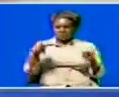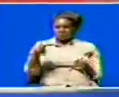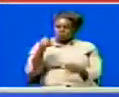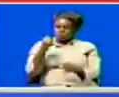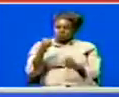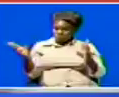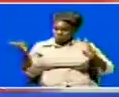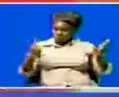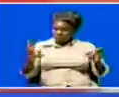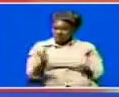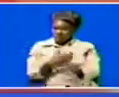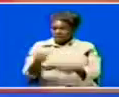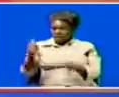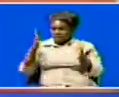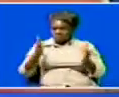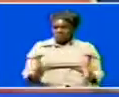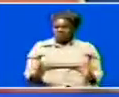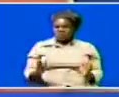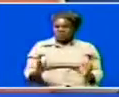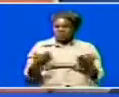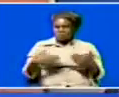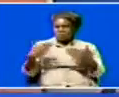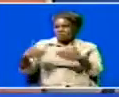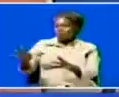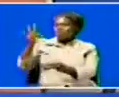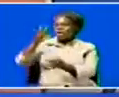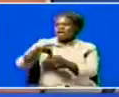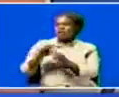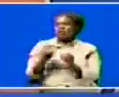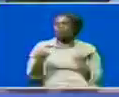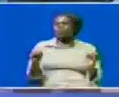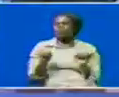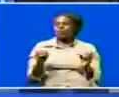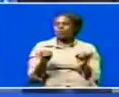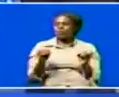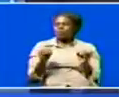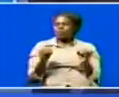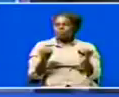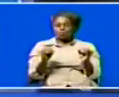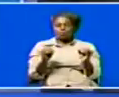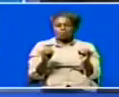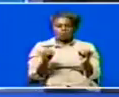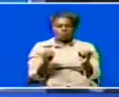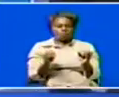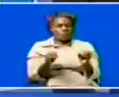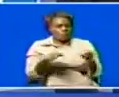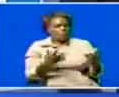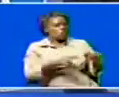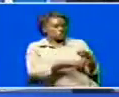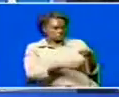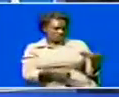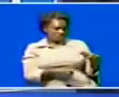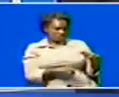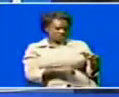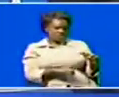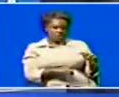that for us. Sure. And there's someone who said, you know, Kenyan people don't lose elections. Yeah. Yeah. Whenever you lose election, well, you'll just say it has been stolen and everything. Yeah.